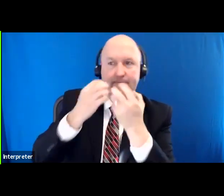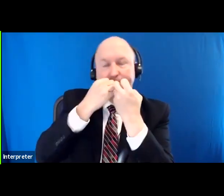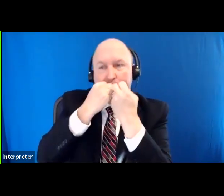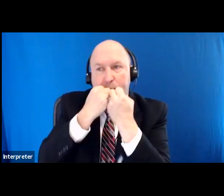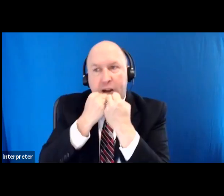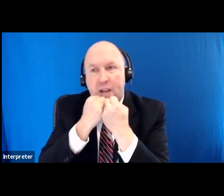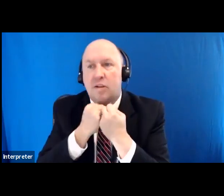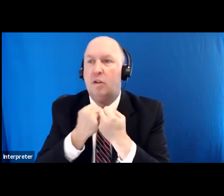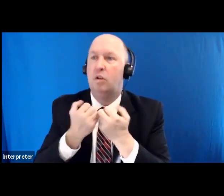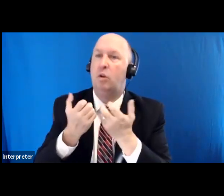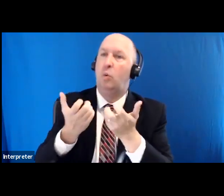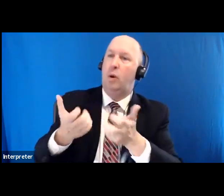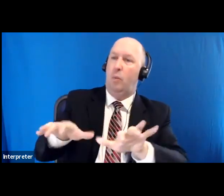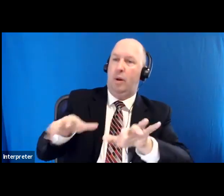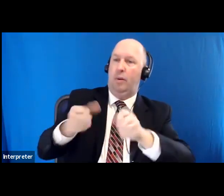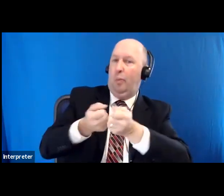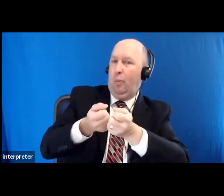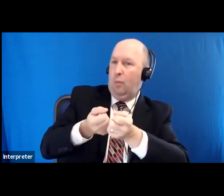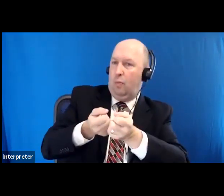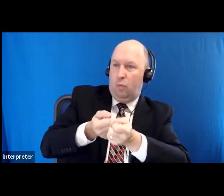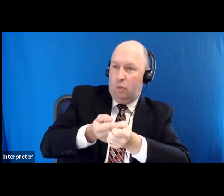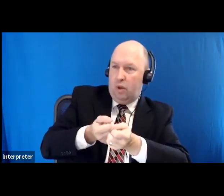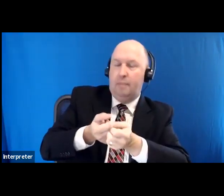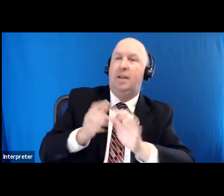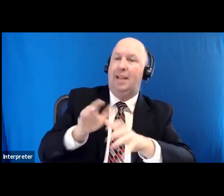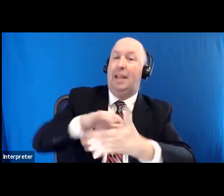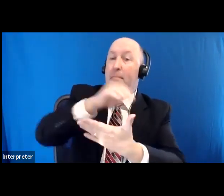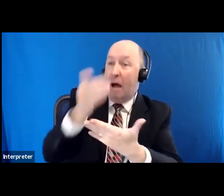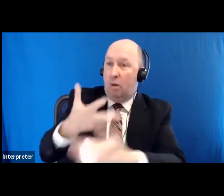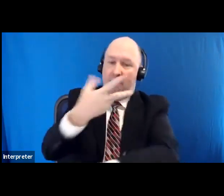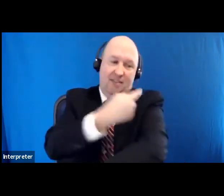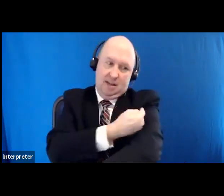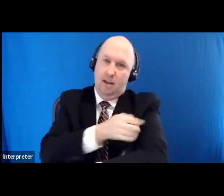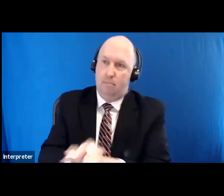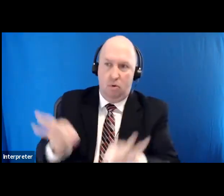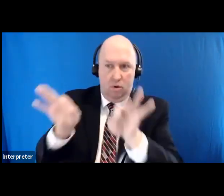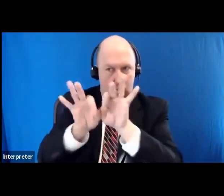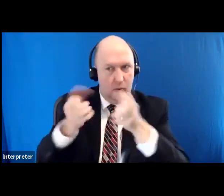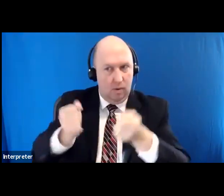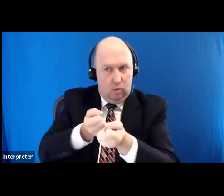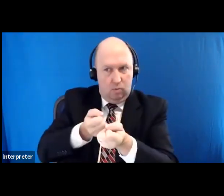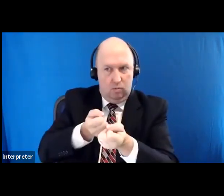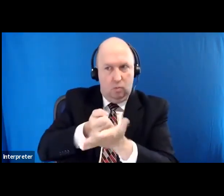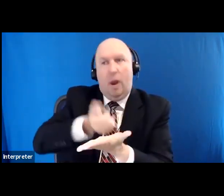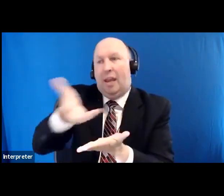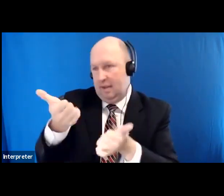don't want to waste them. We want to make sure that as many doses for next week into those 80-year-olds and older.